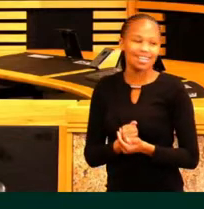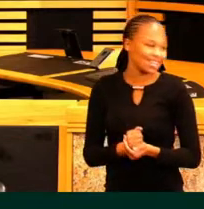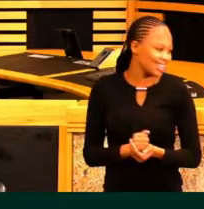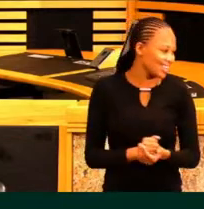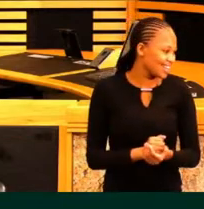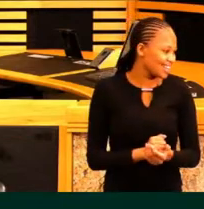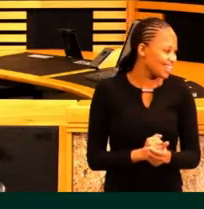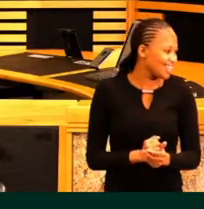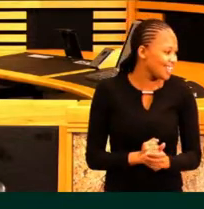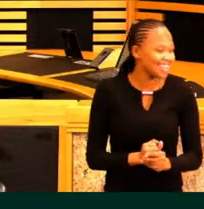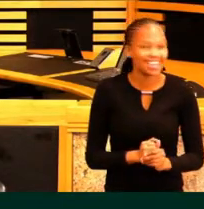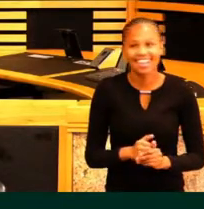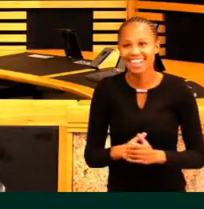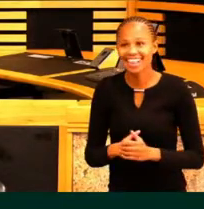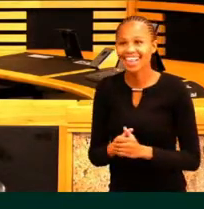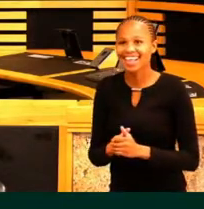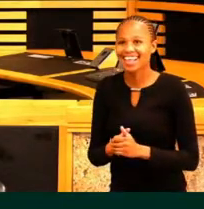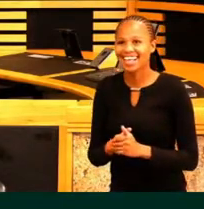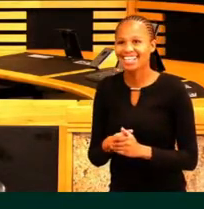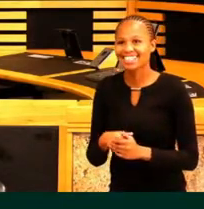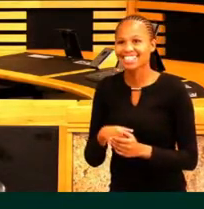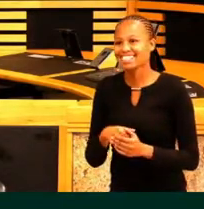thank you